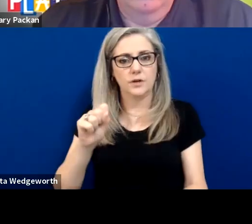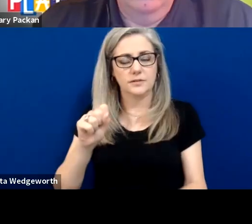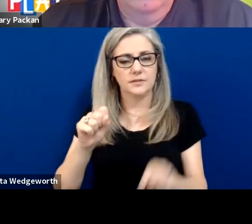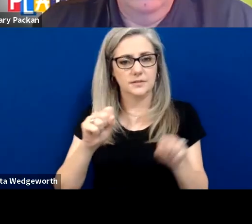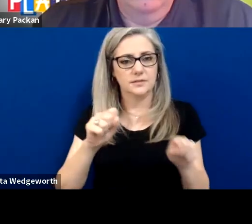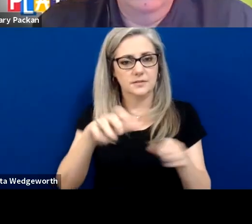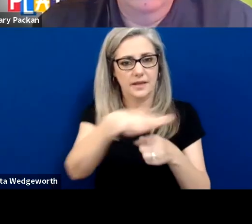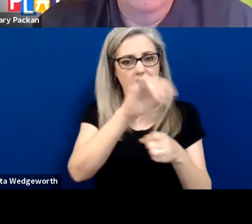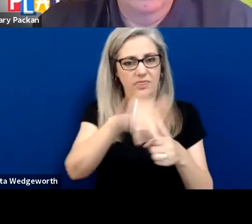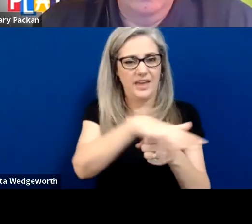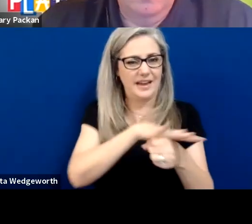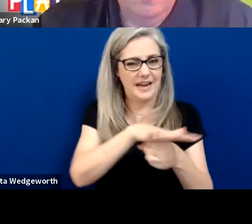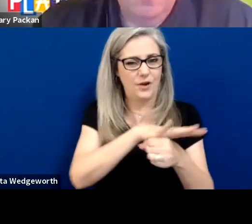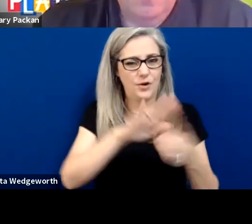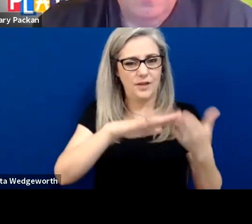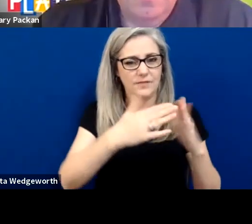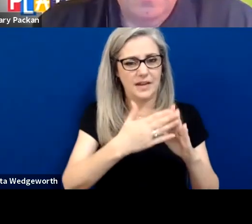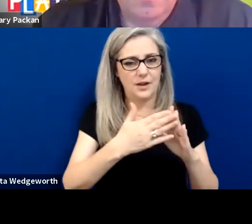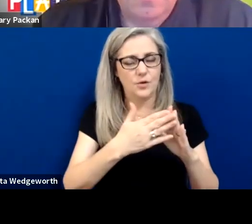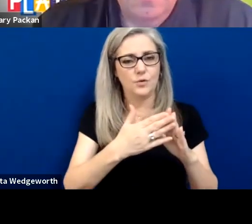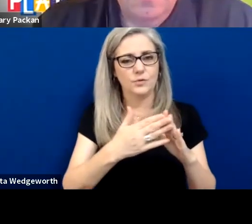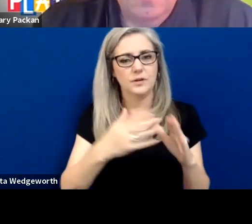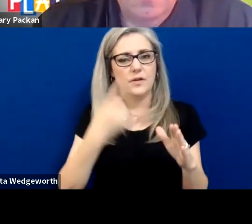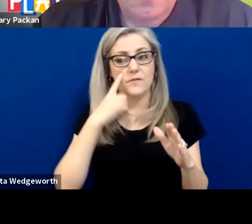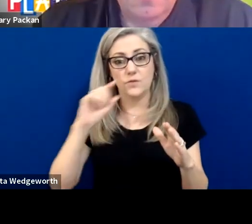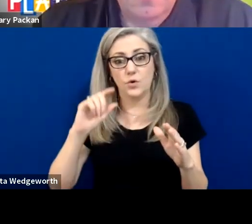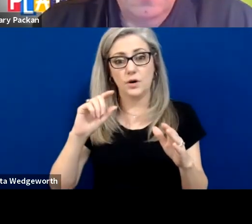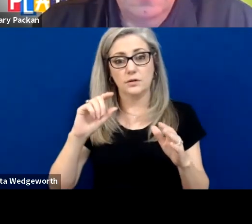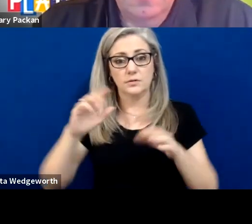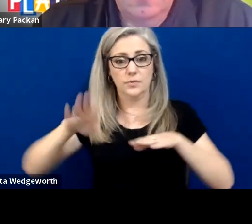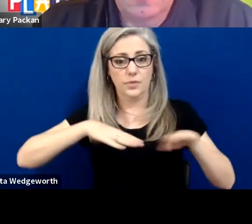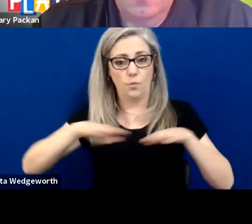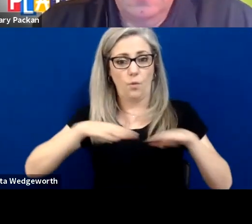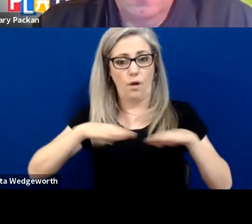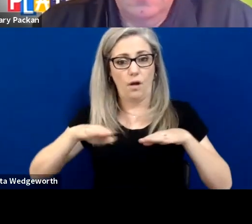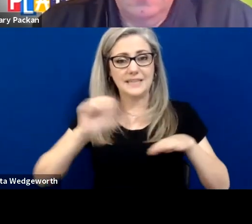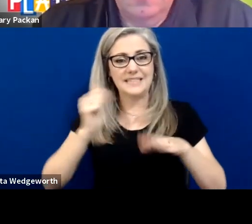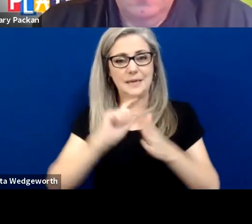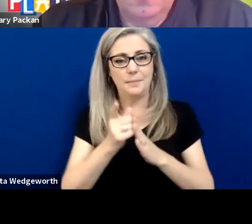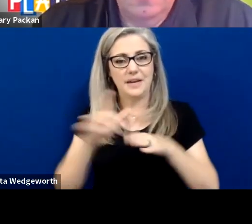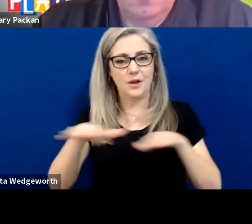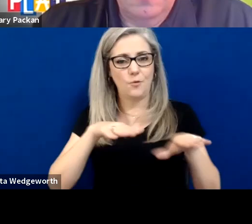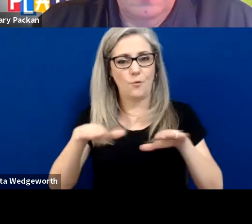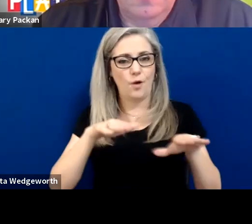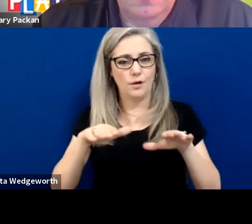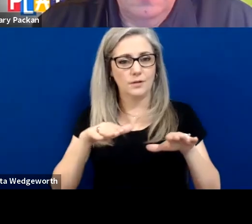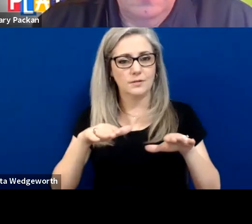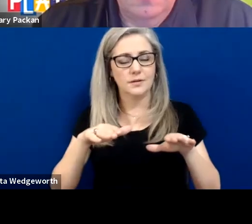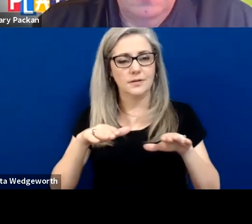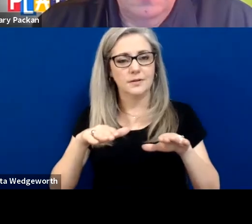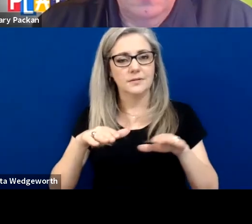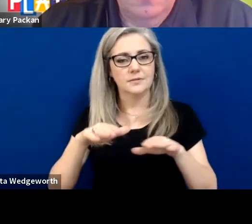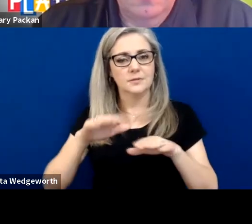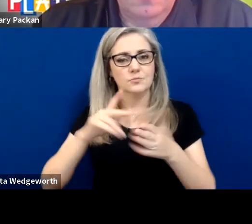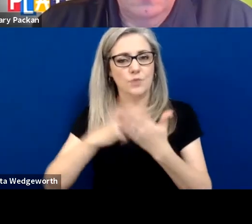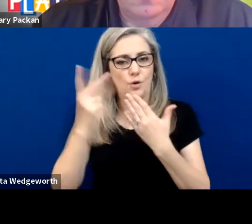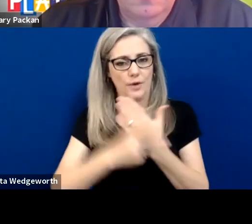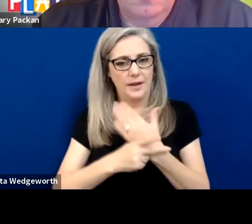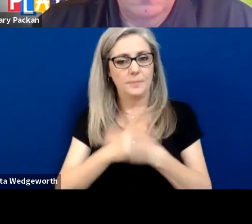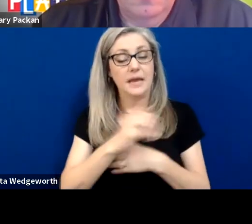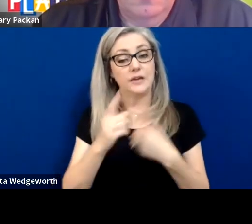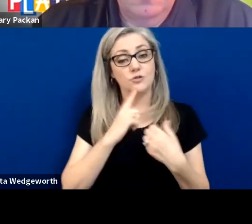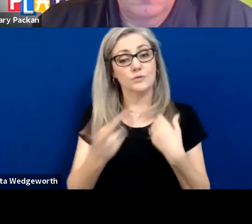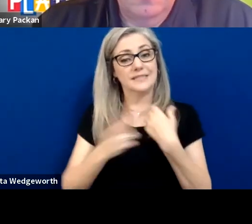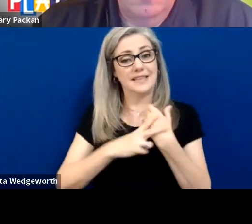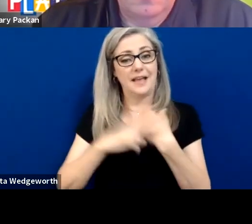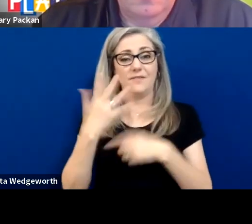Mhm. And then also to save those trees that Right. are on that property. Okay. And the one question I